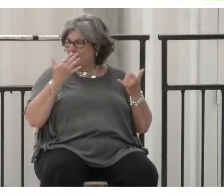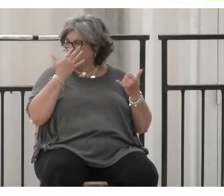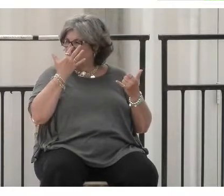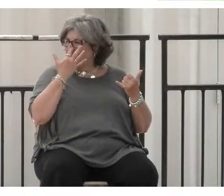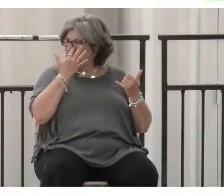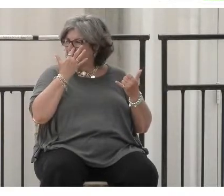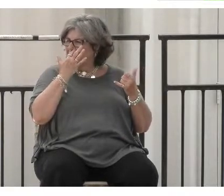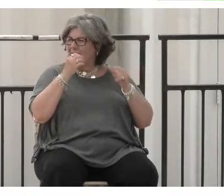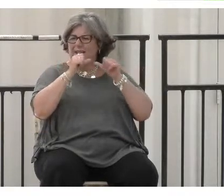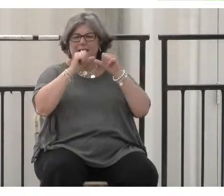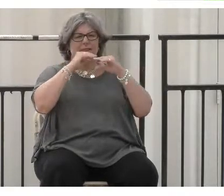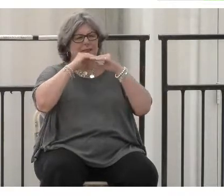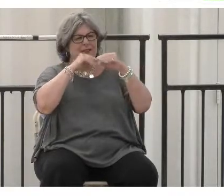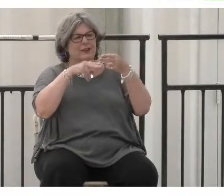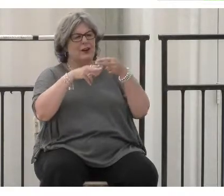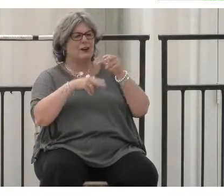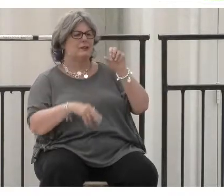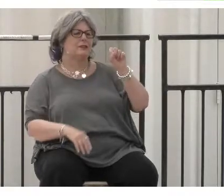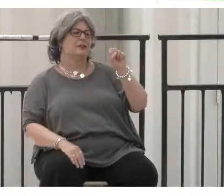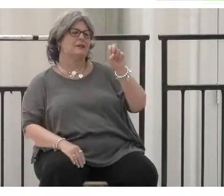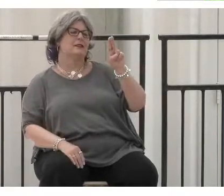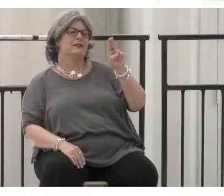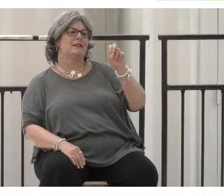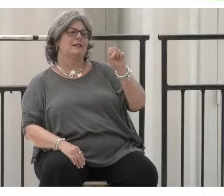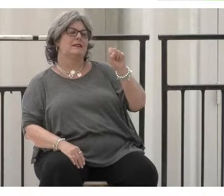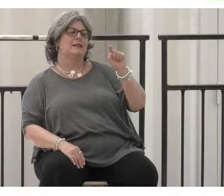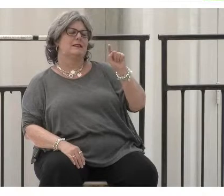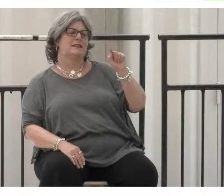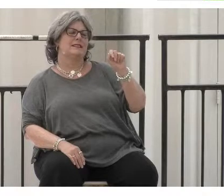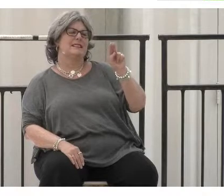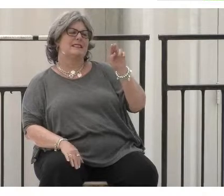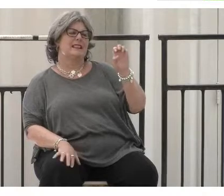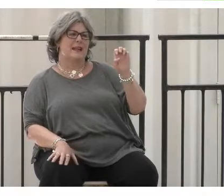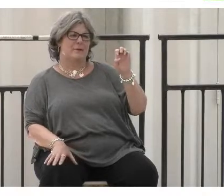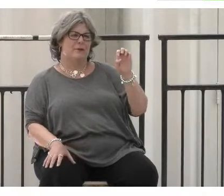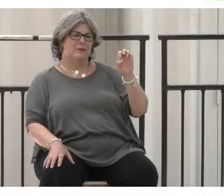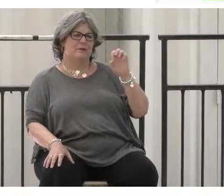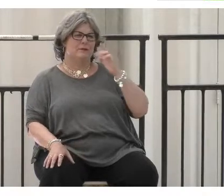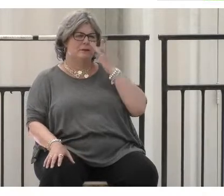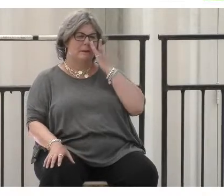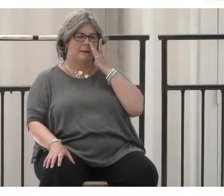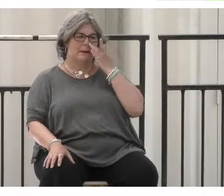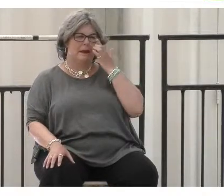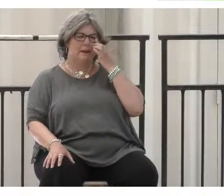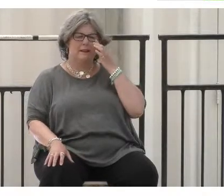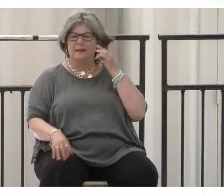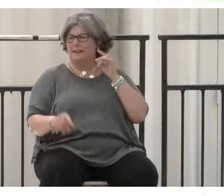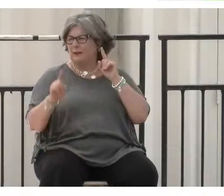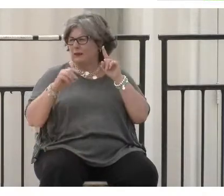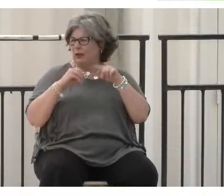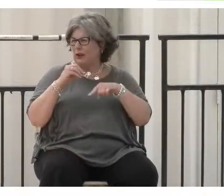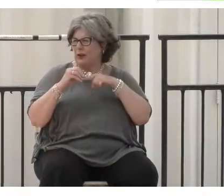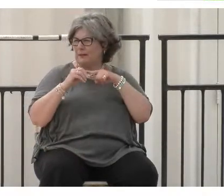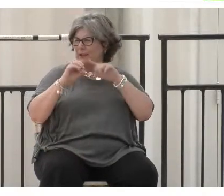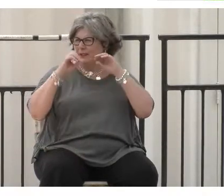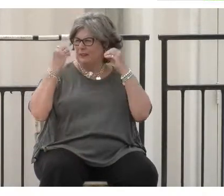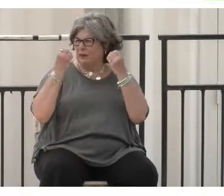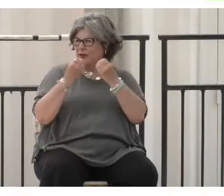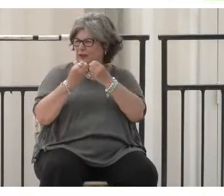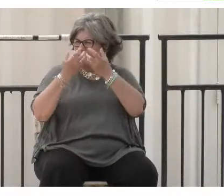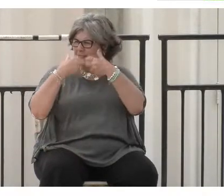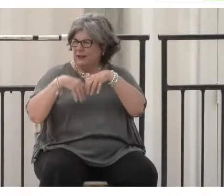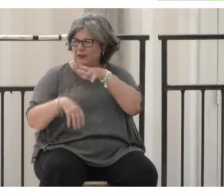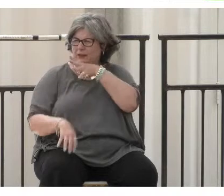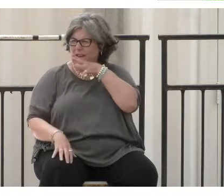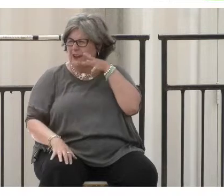model creates an endless inspiration, particularly post-corona situation, when we talk about urbanization and